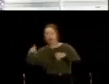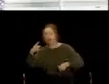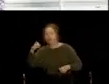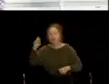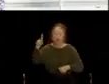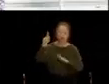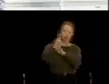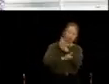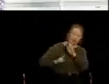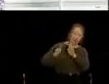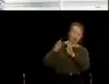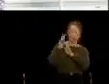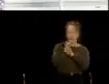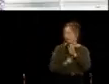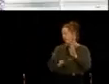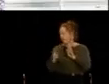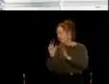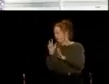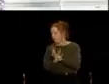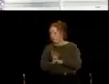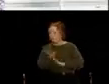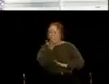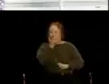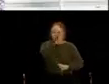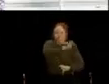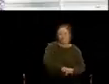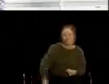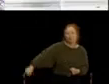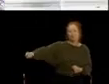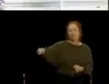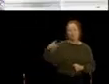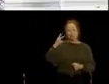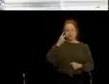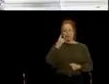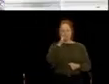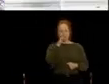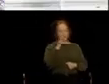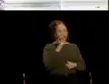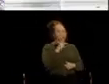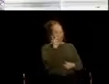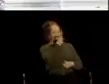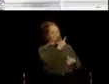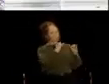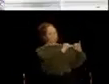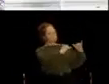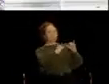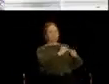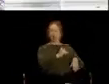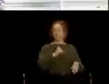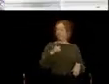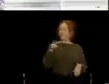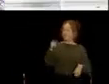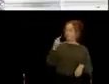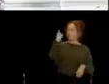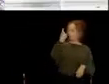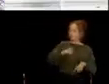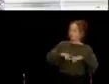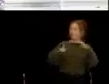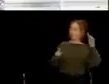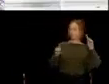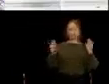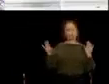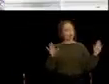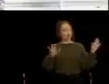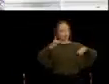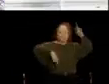on field trips, we'd see kids who looked like us and kids who didn't. We'd play and play and play until all that we